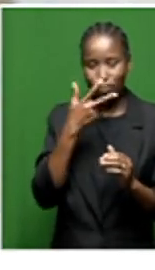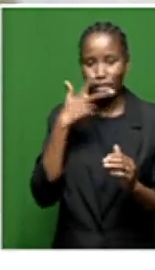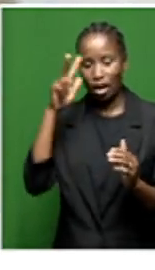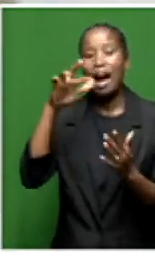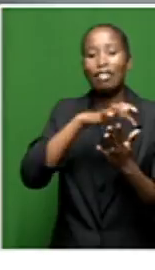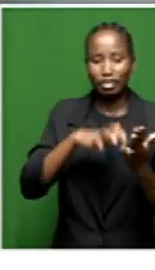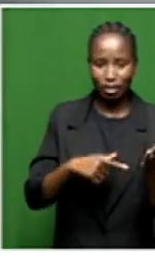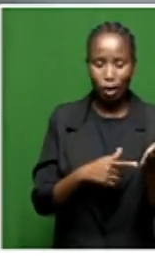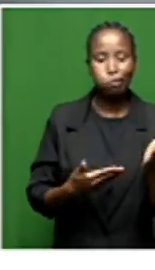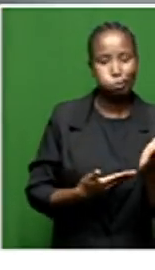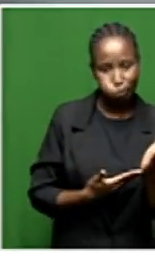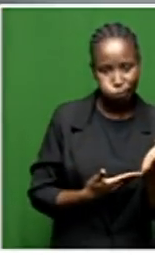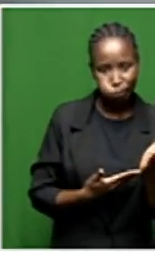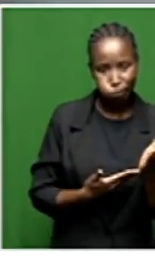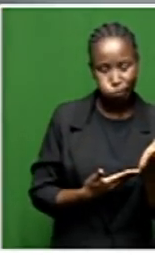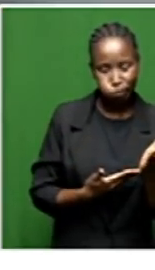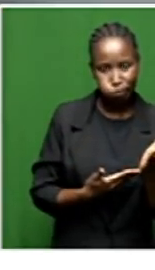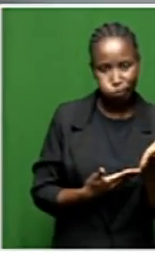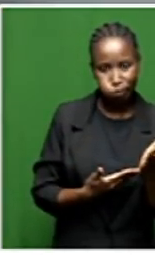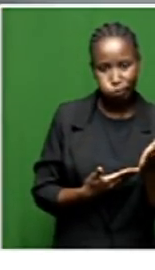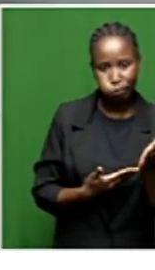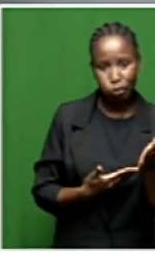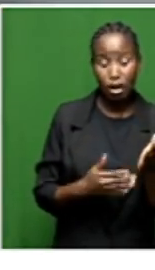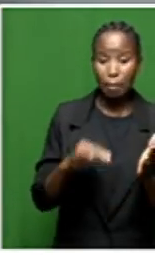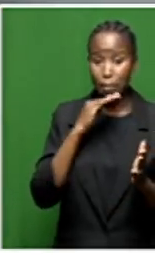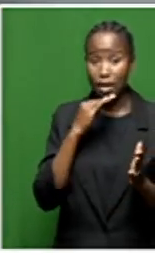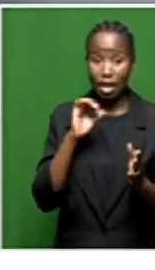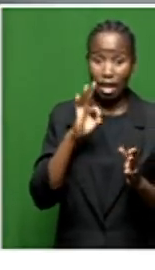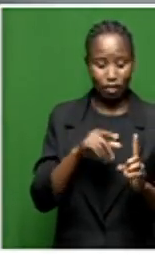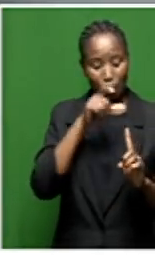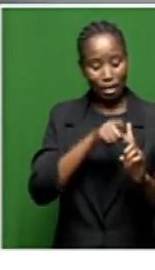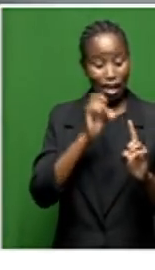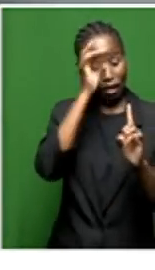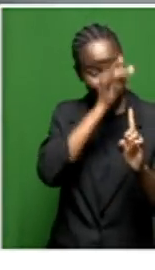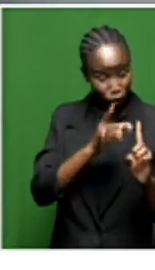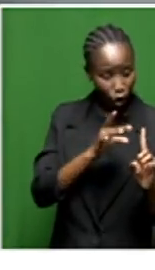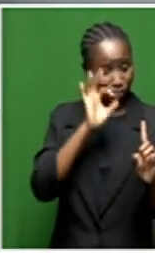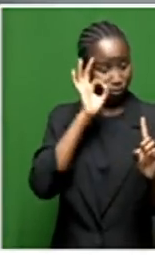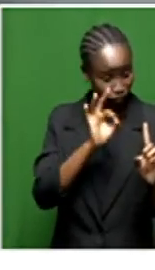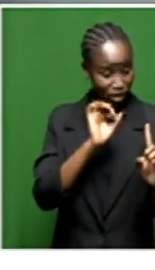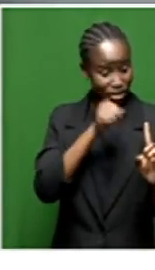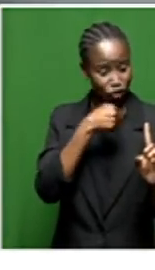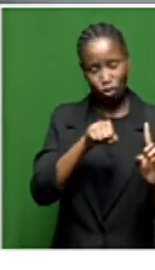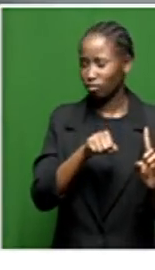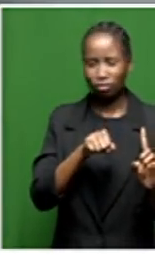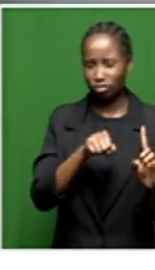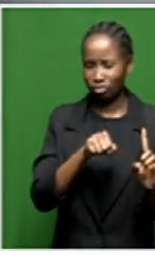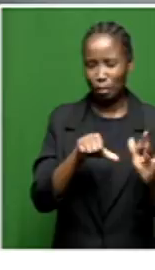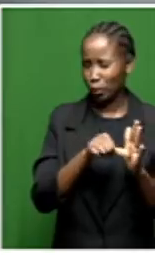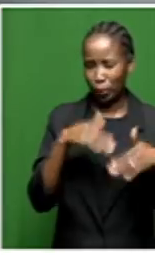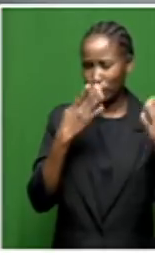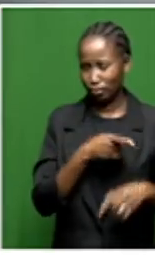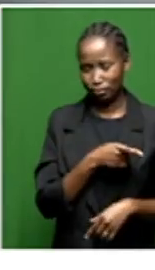to whether one is informed sufficiently or not. As I say, that the